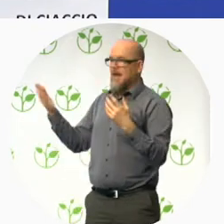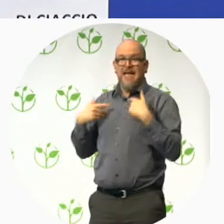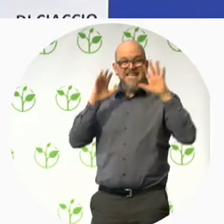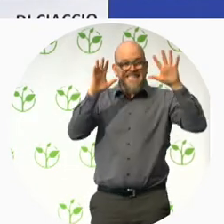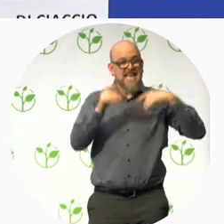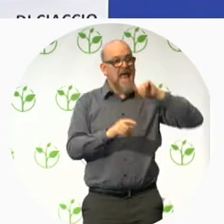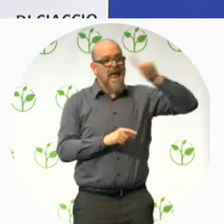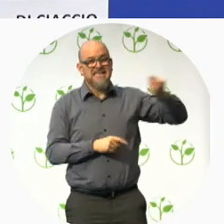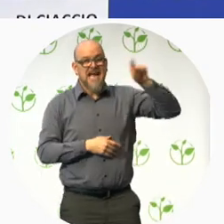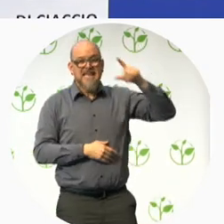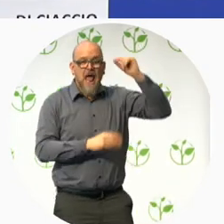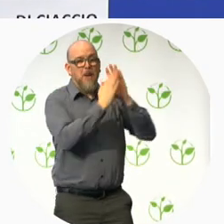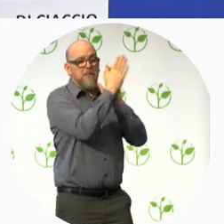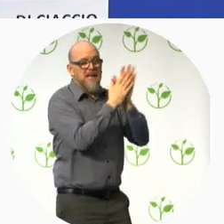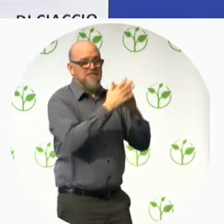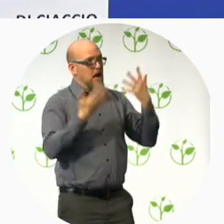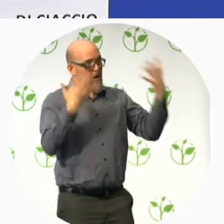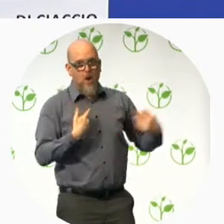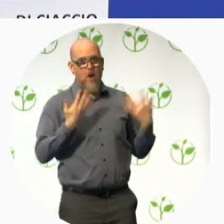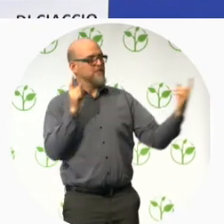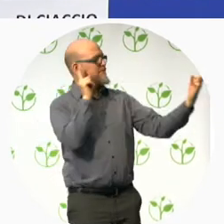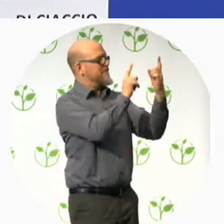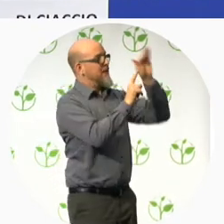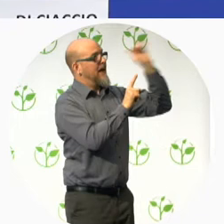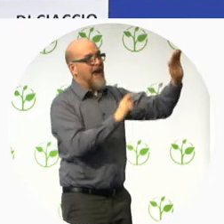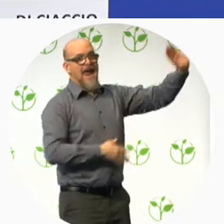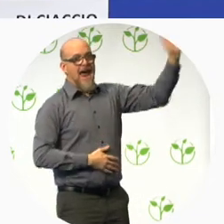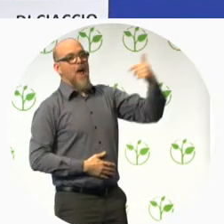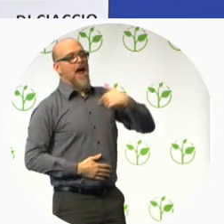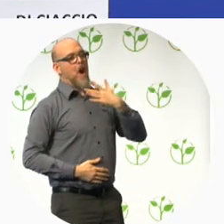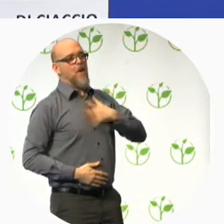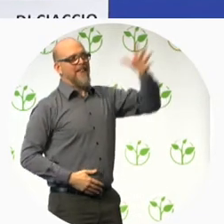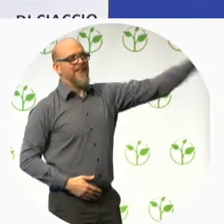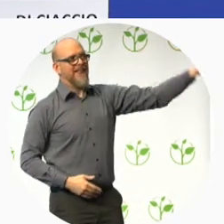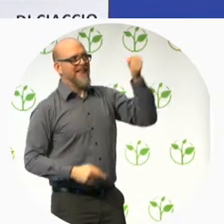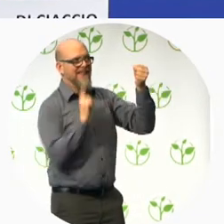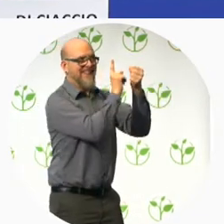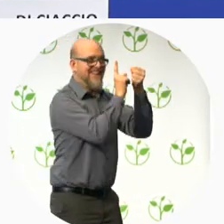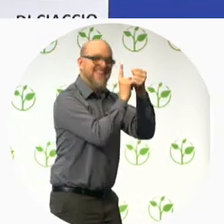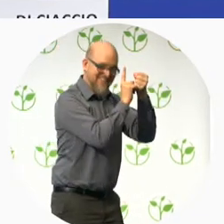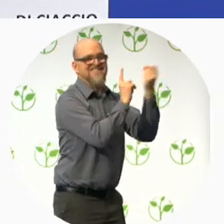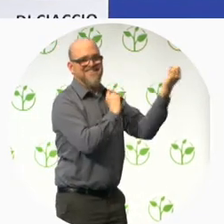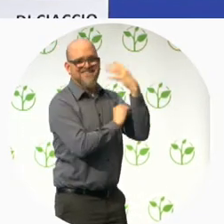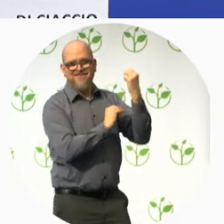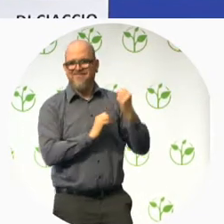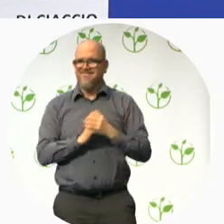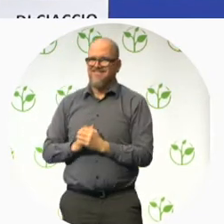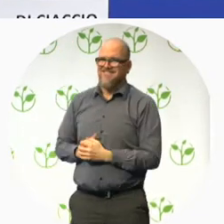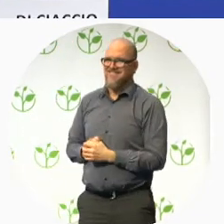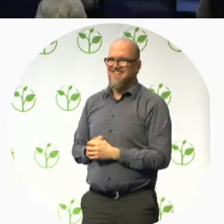so I cannot miss this chance. So yes, apologize definitely. To abusing of your time for my personal use.